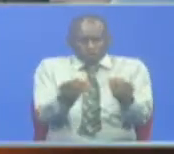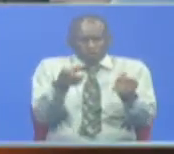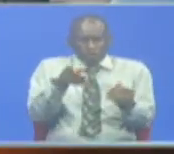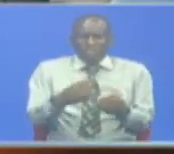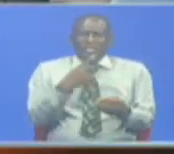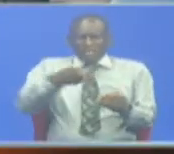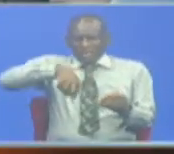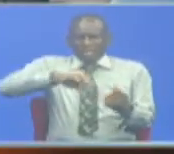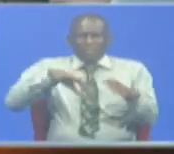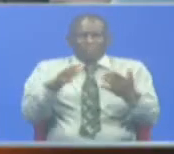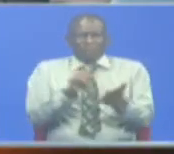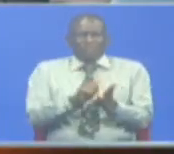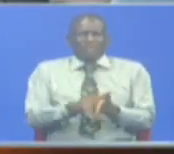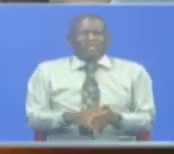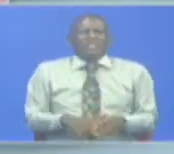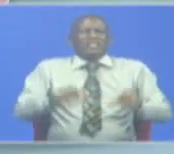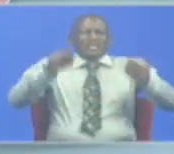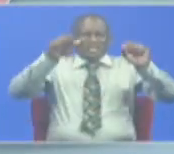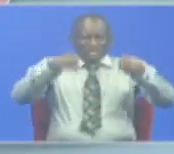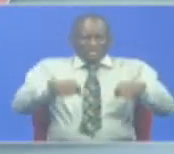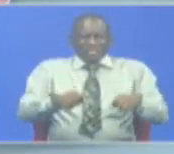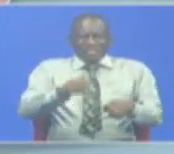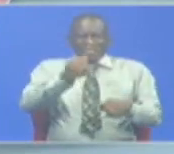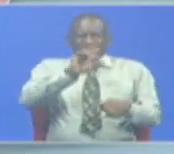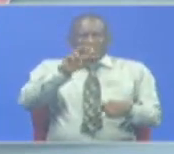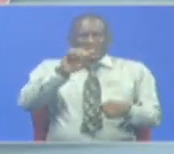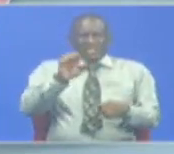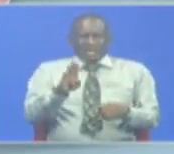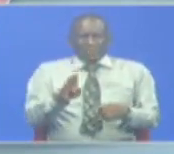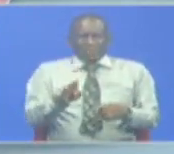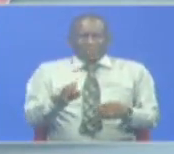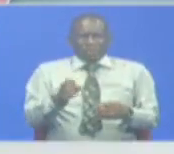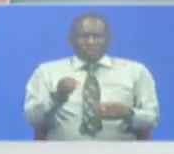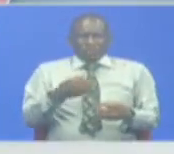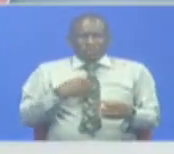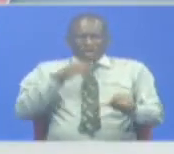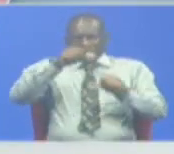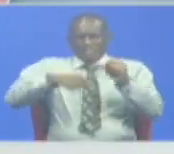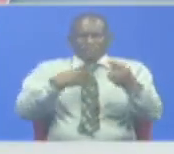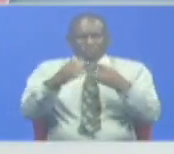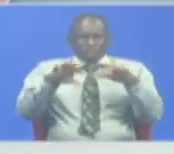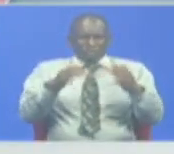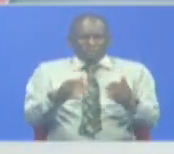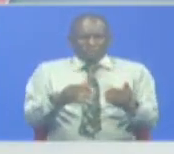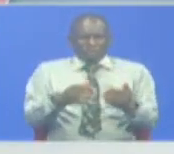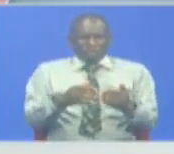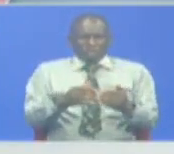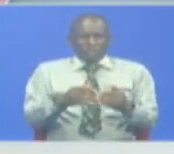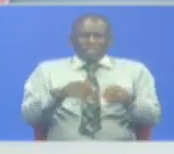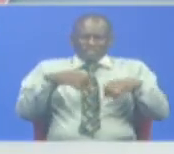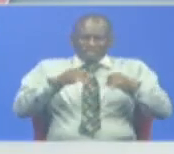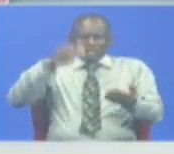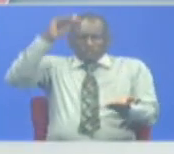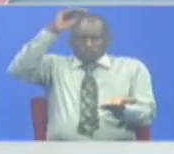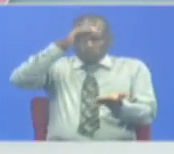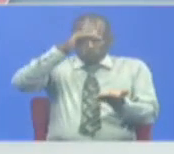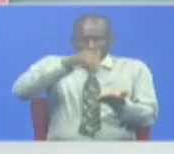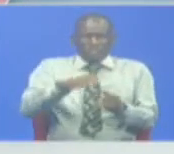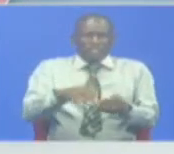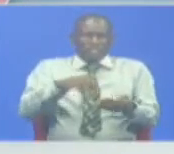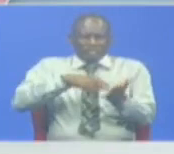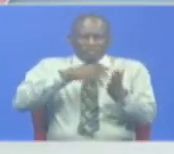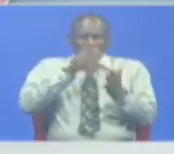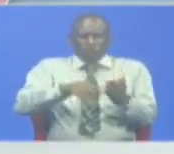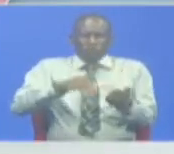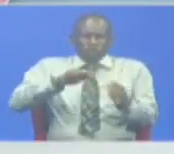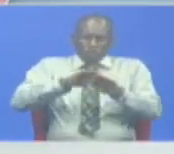that. Yes, indeed, Zainab, and you must have heard scientists talk about flattening the curve. What you should also know is that the flattening of the